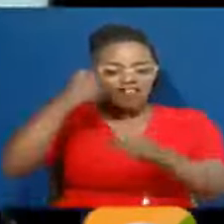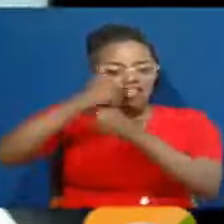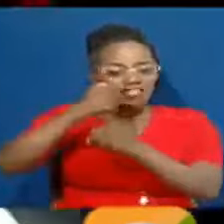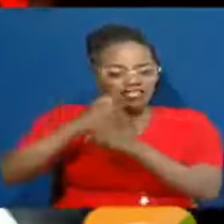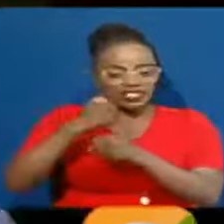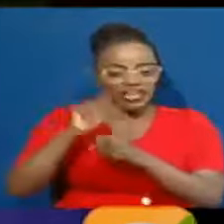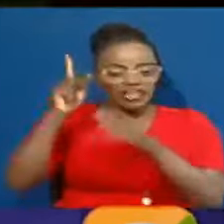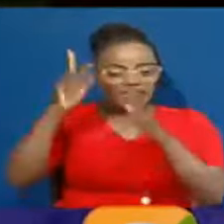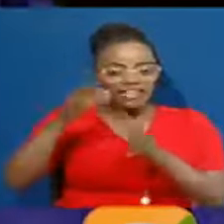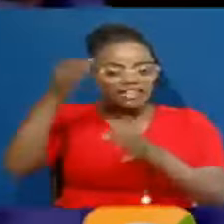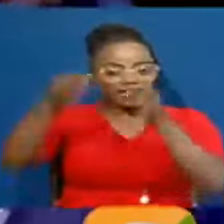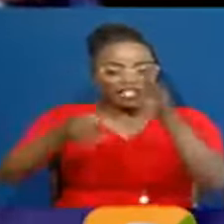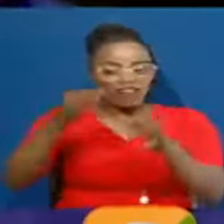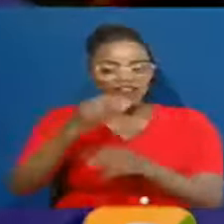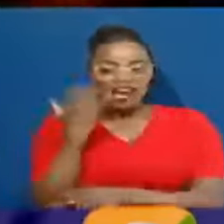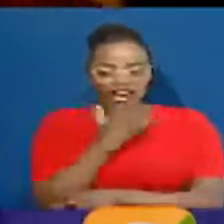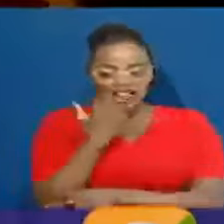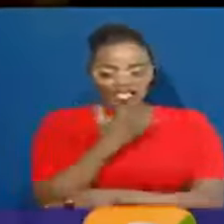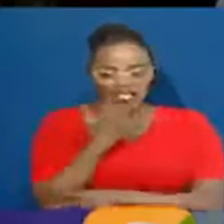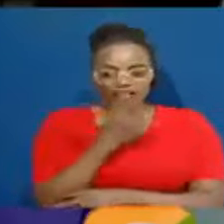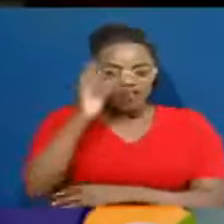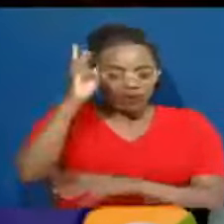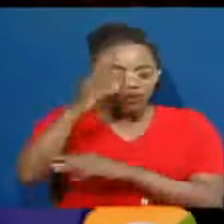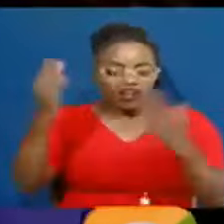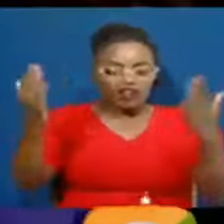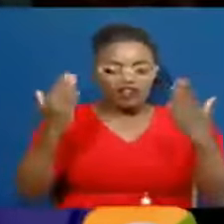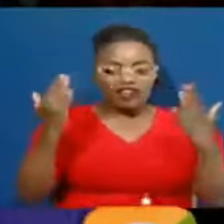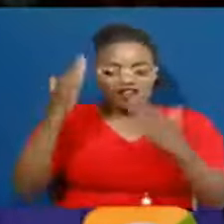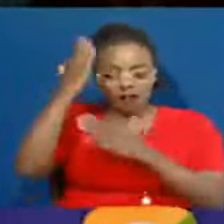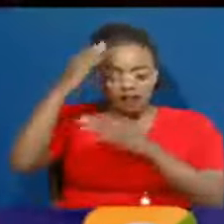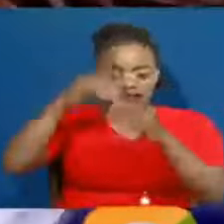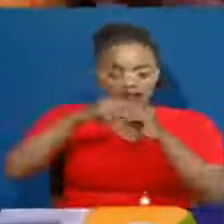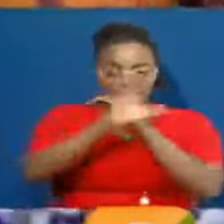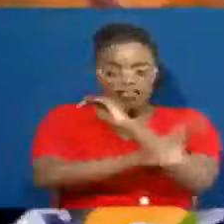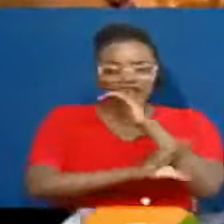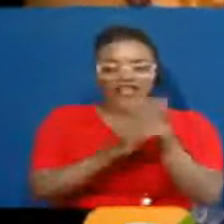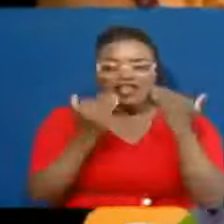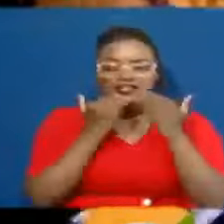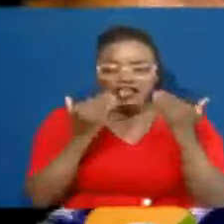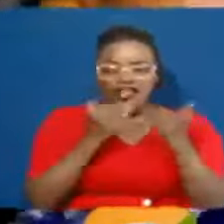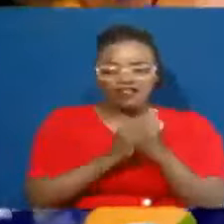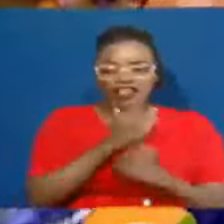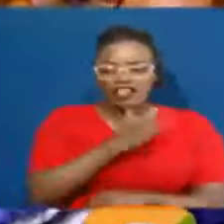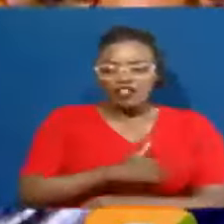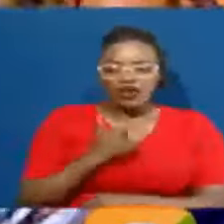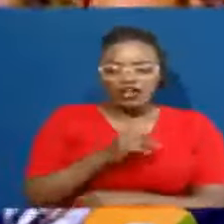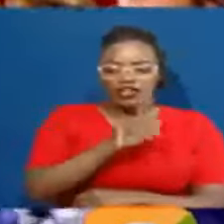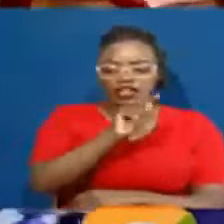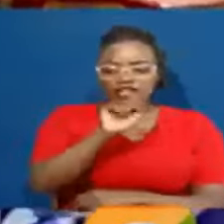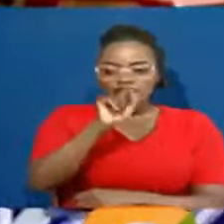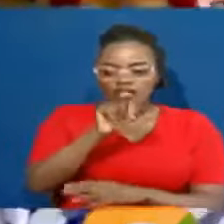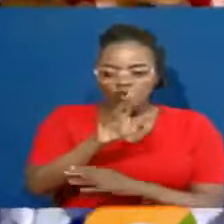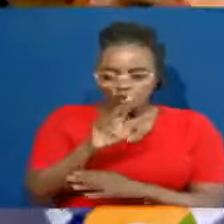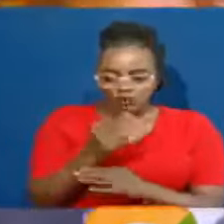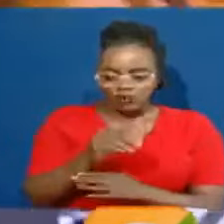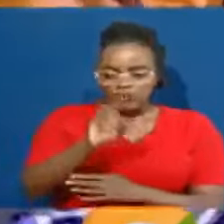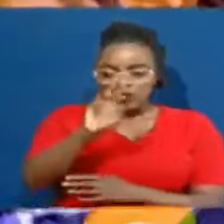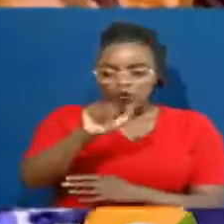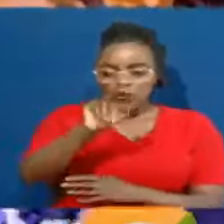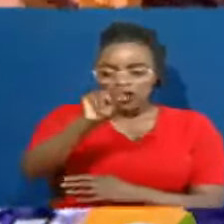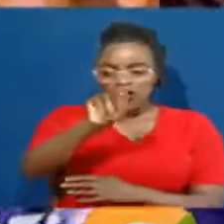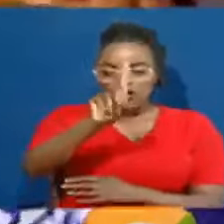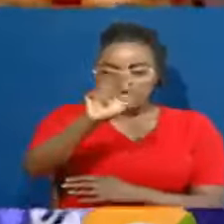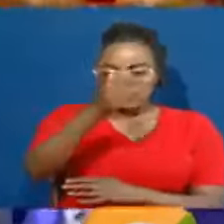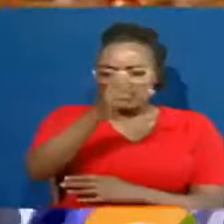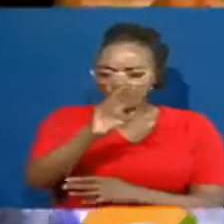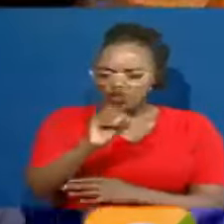Kenyans justice. Gachagua will forever be remembered in this country. Thank you, Member for Githunguri. Member for Tetu, Geoffrey Wandeto,